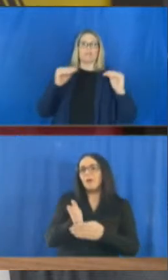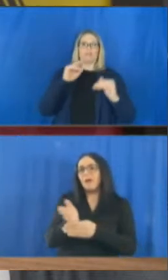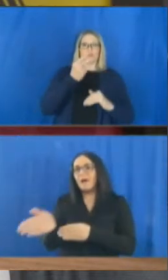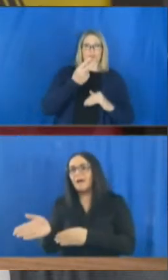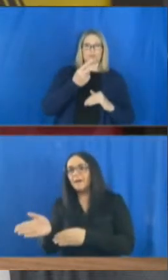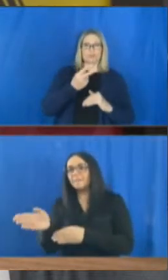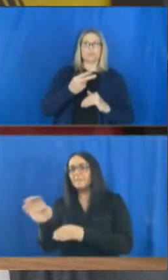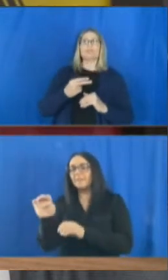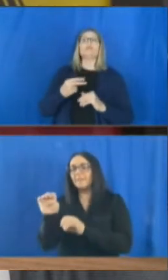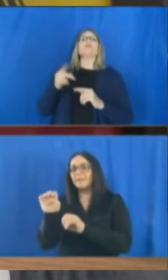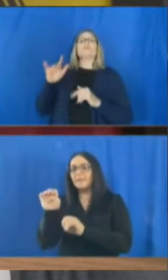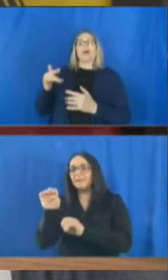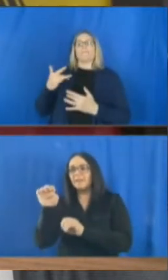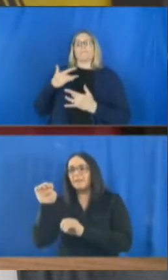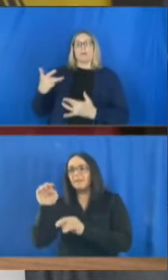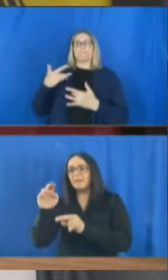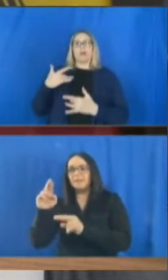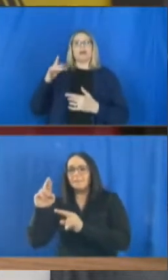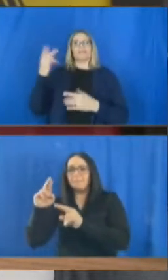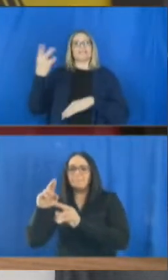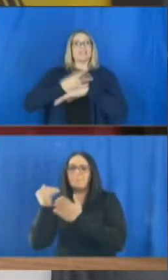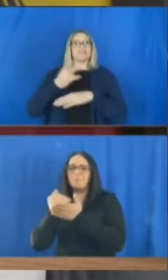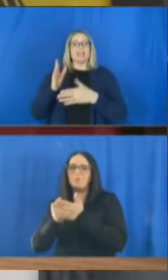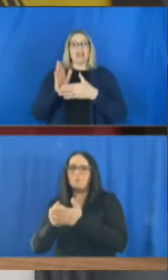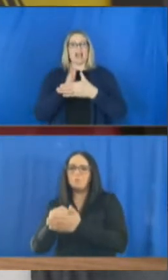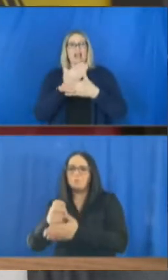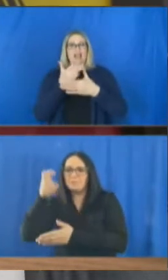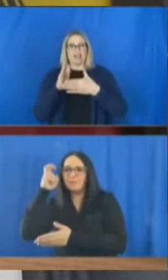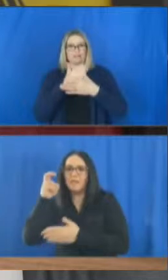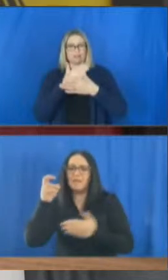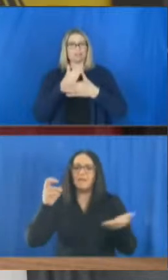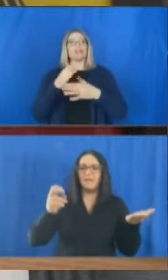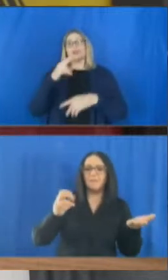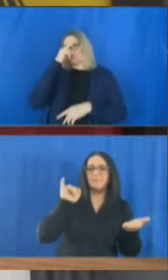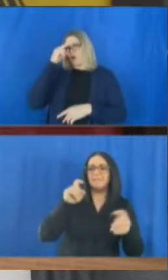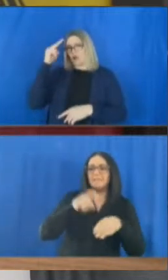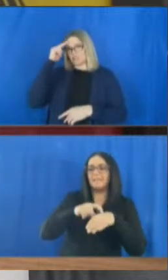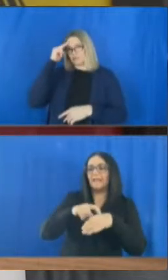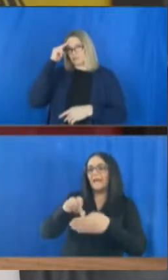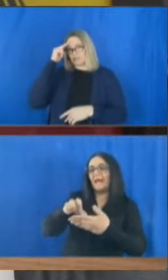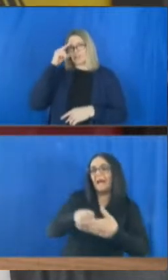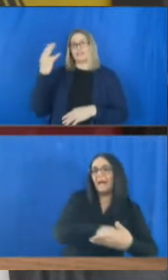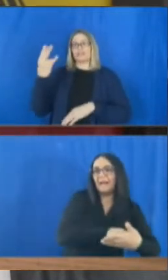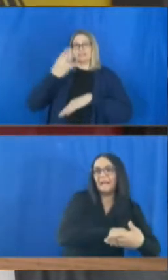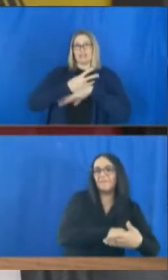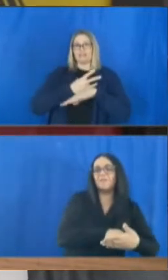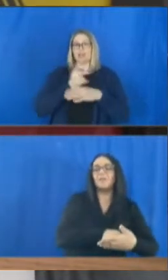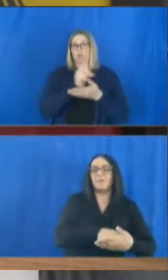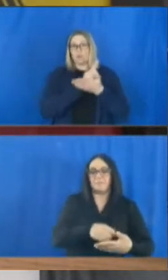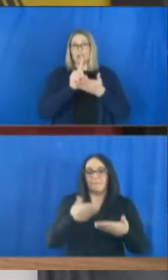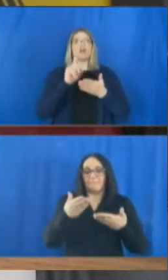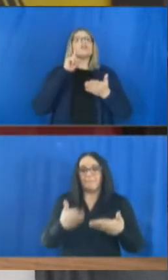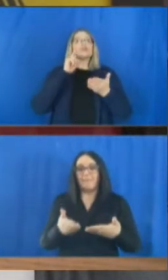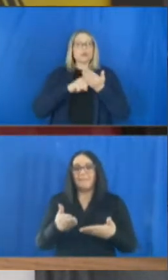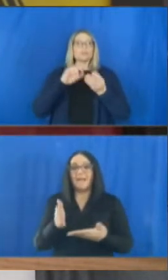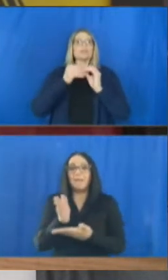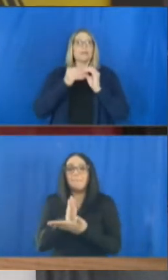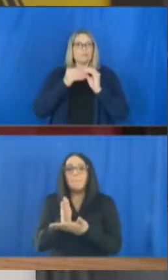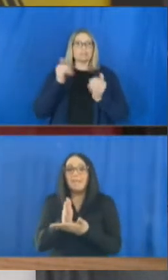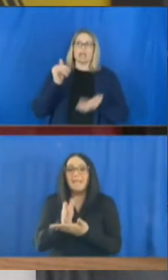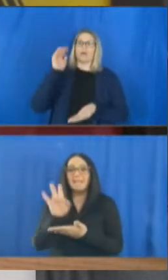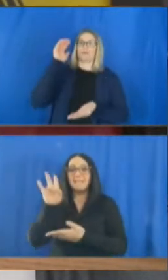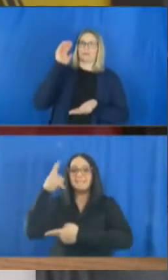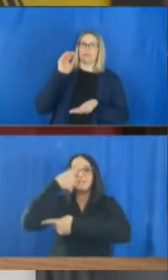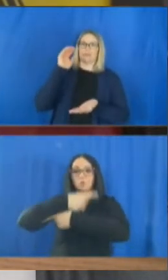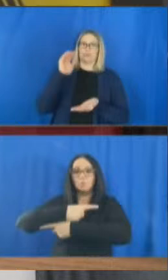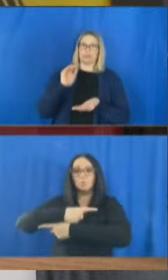case, we knew that that this would be delaying the peak, and it would be delaying and it would be reducing the peak